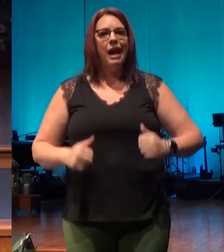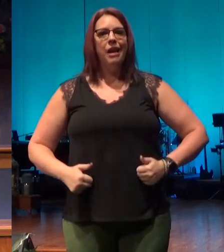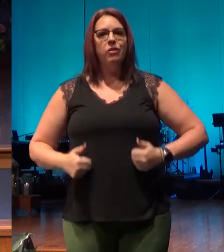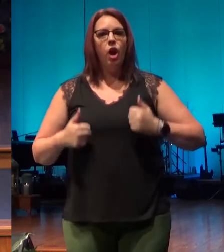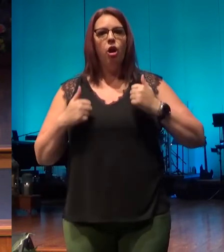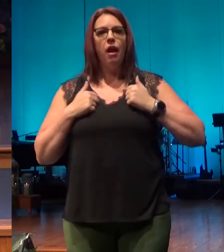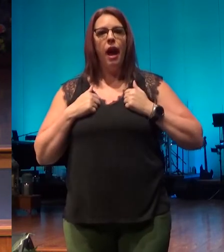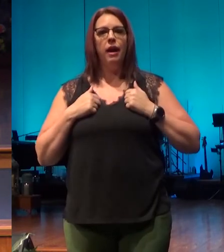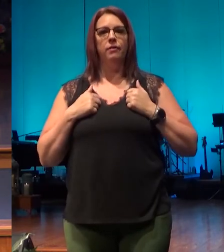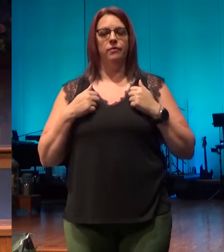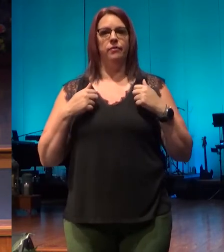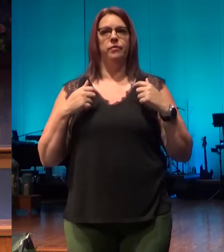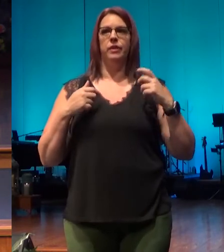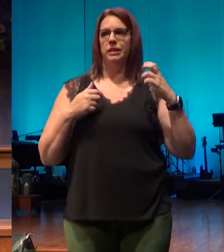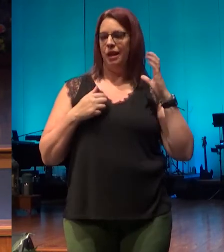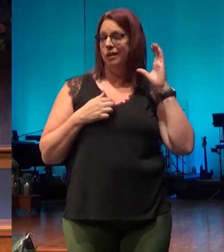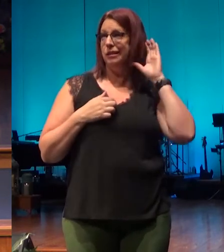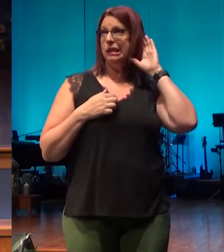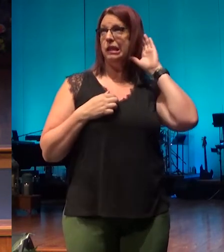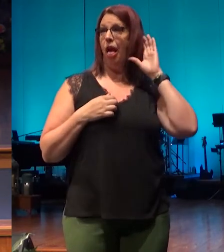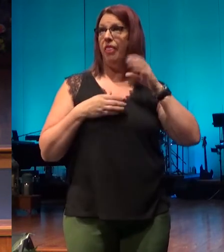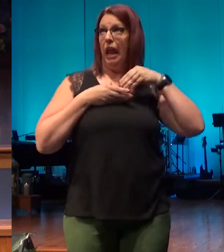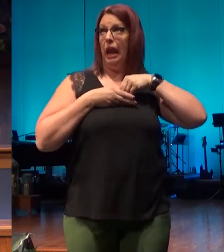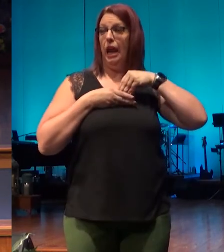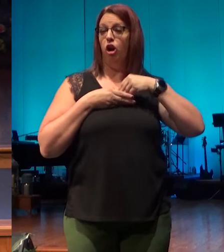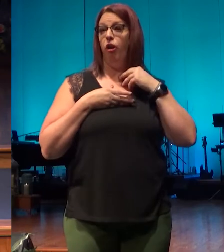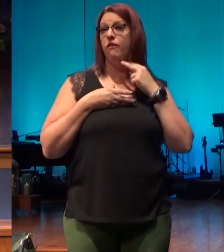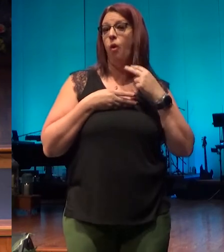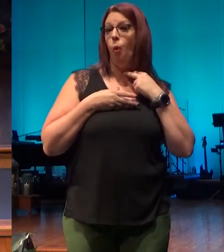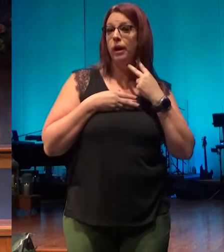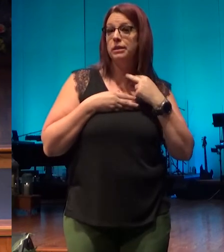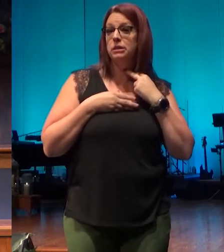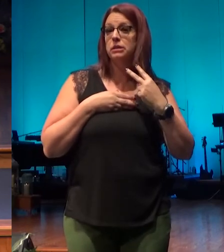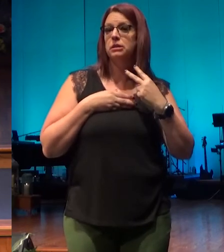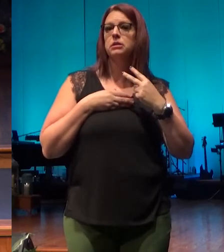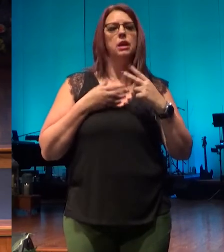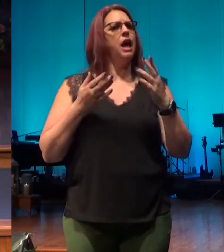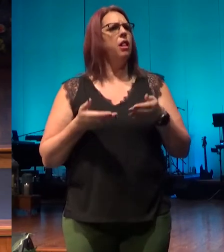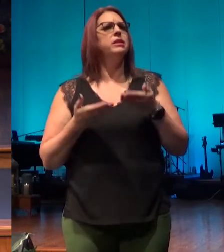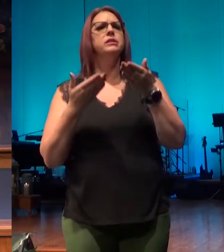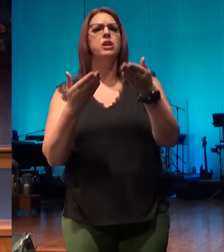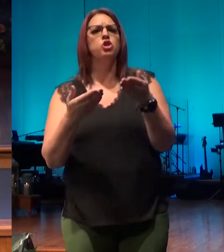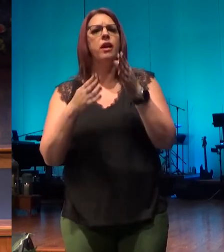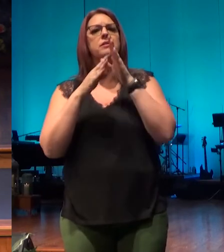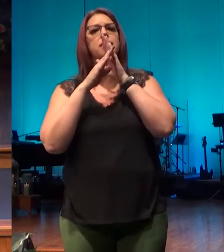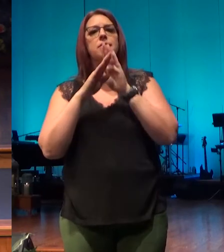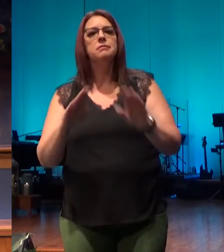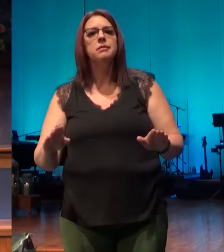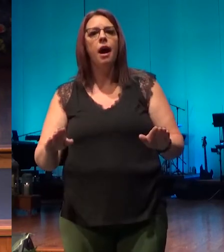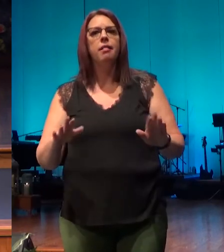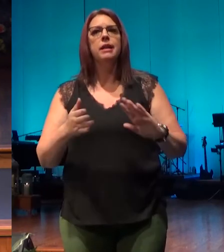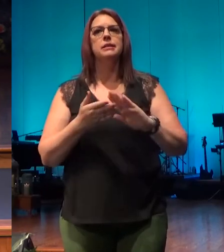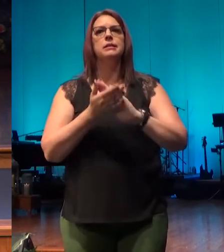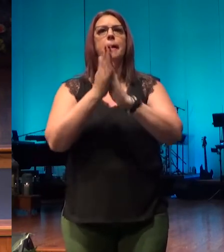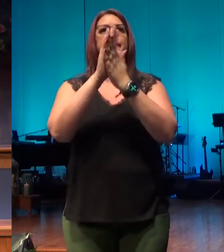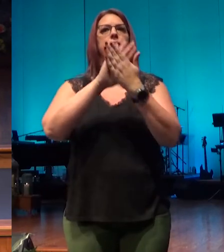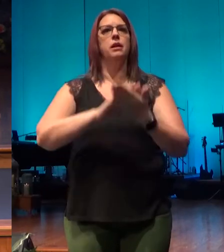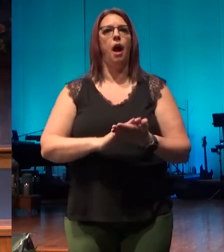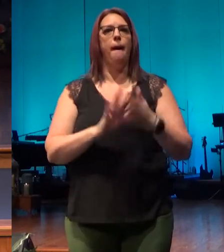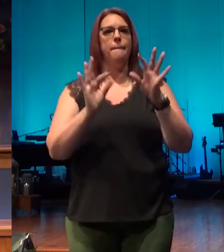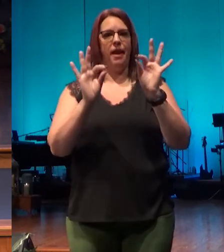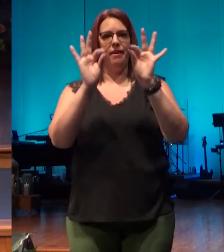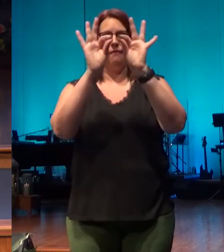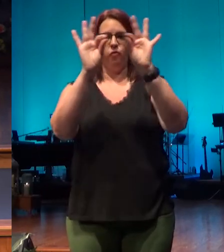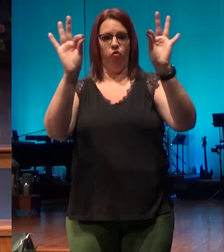it attempts to speak. And I would suggest to us also that silence can become a framework,